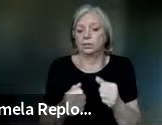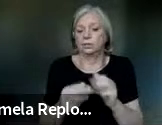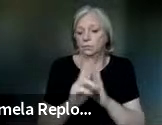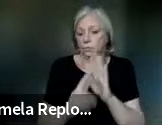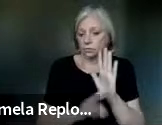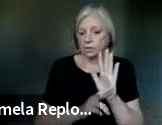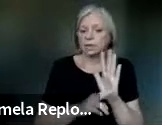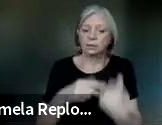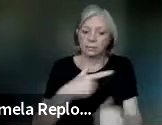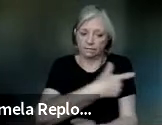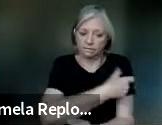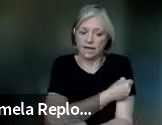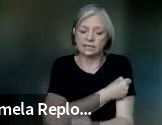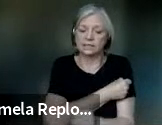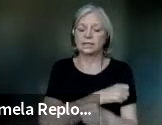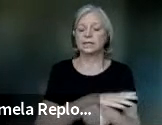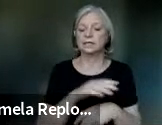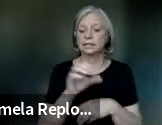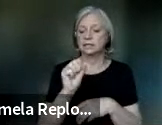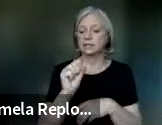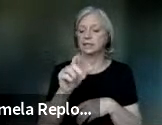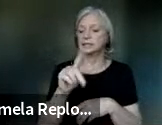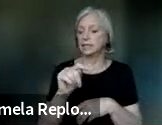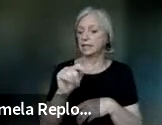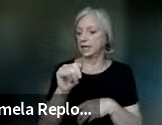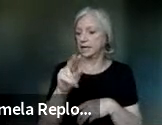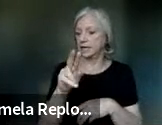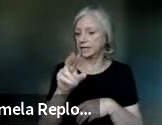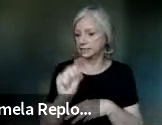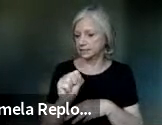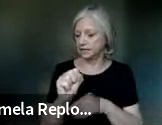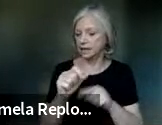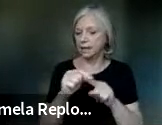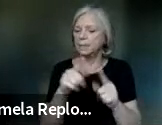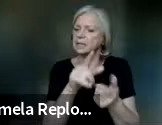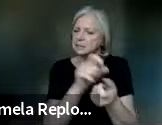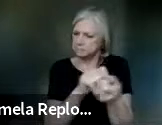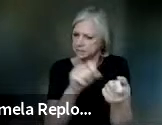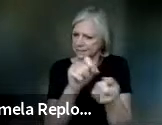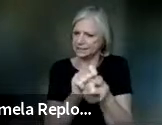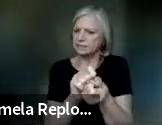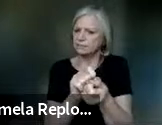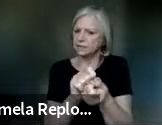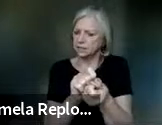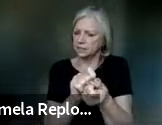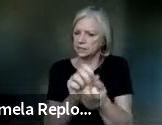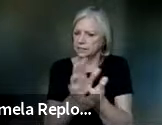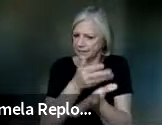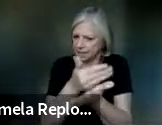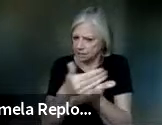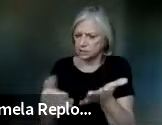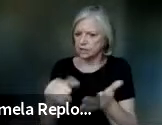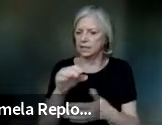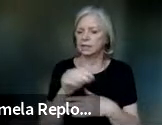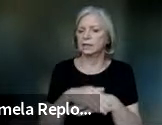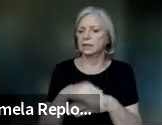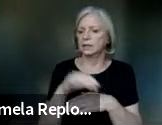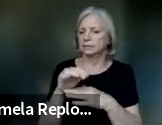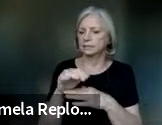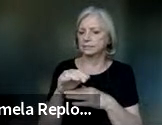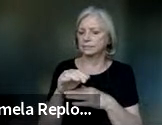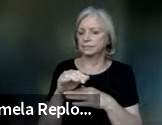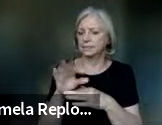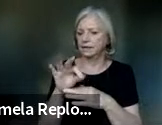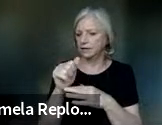status. So there may be a specific section in the FAQs for Cal OSHA, but I have not seen